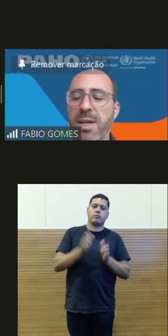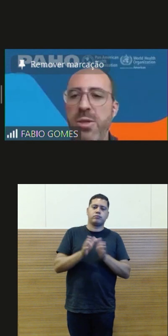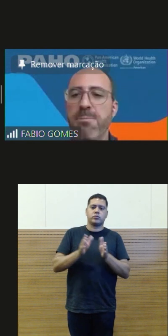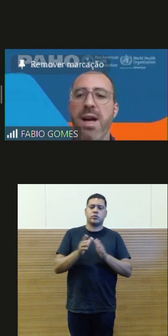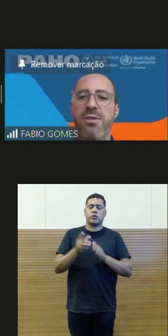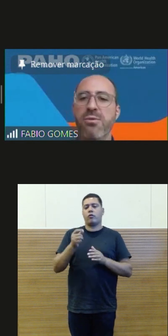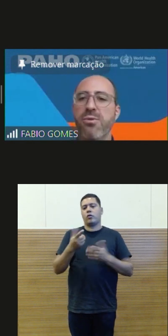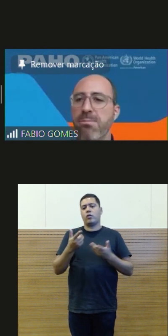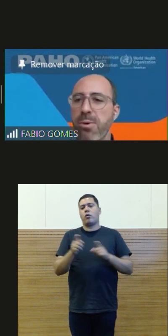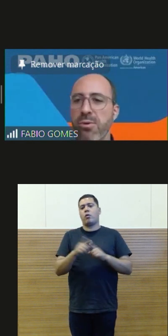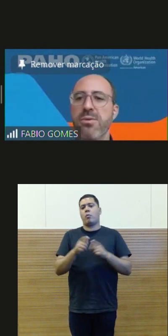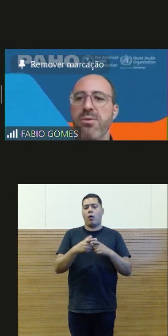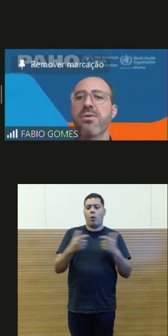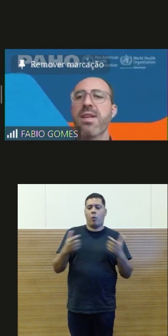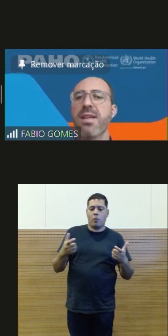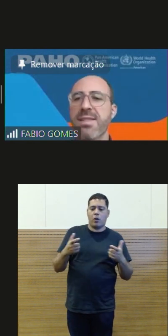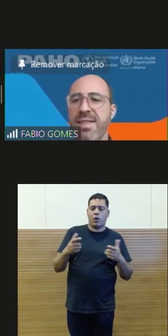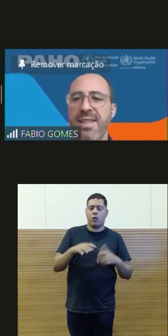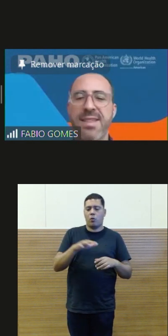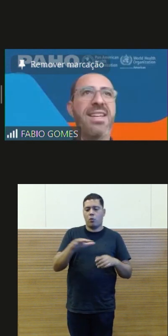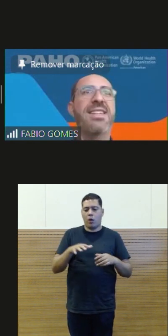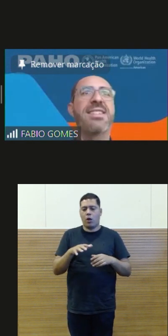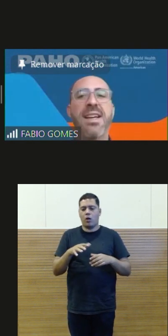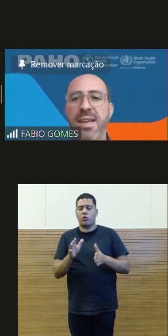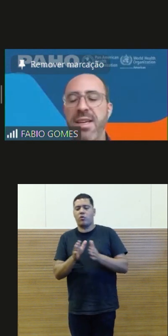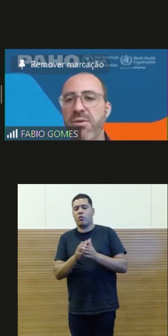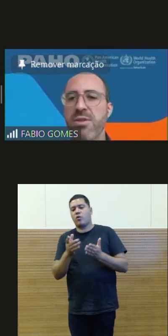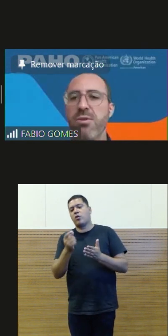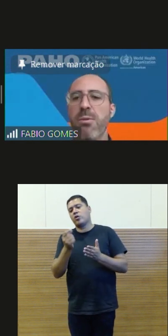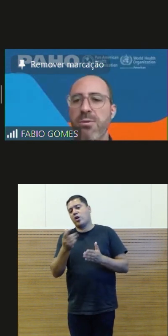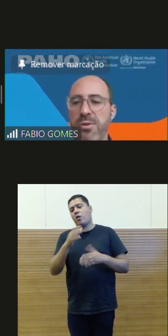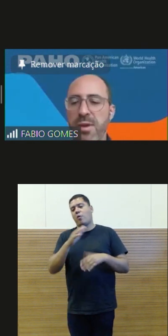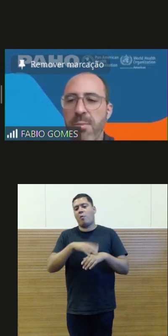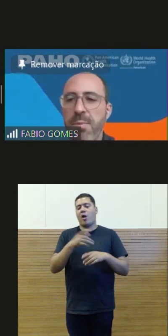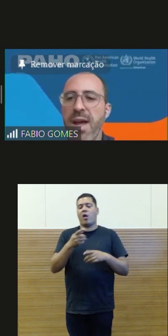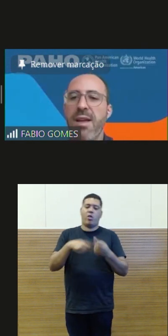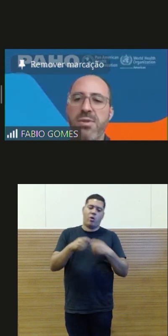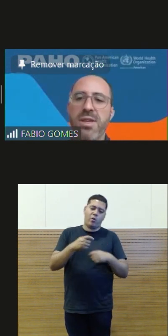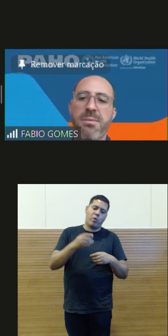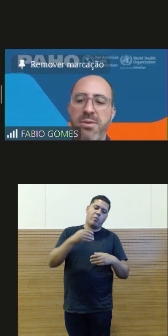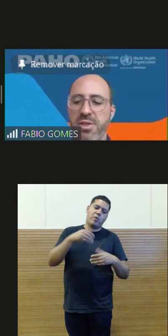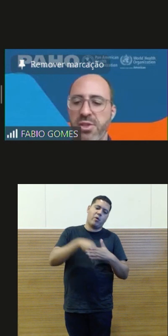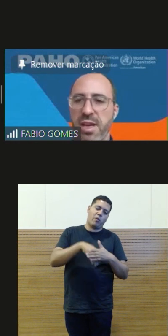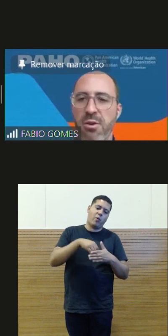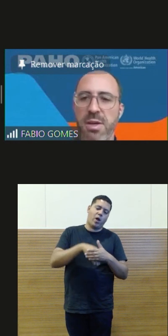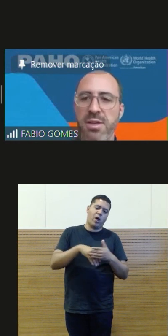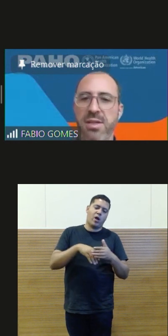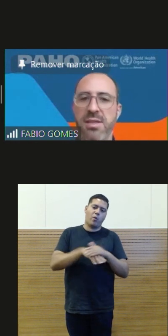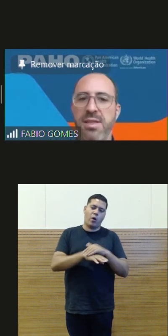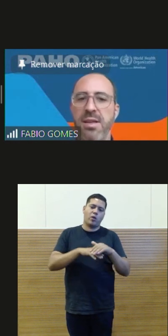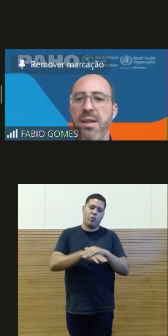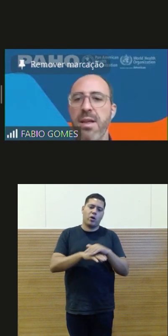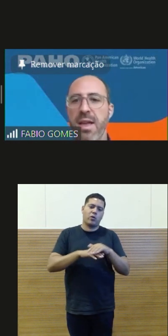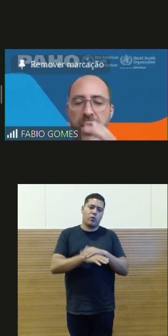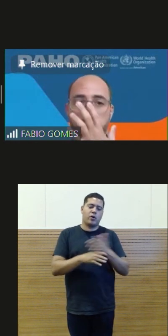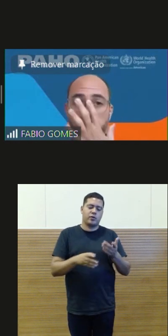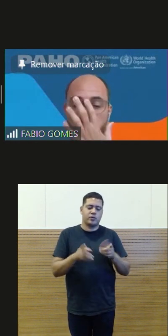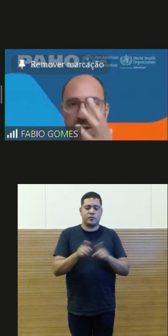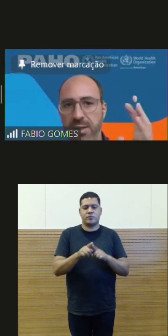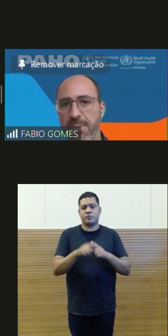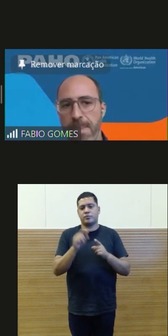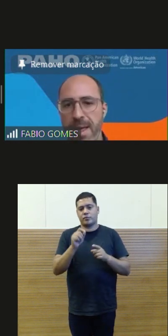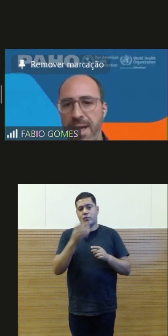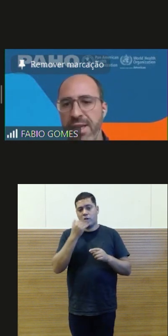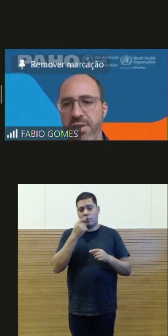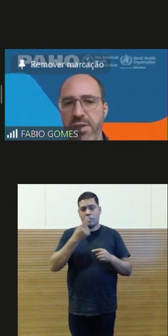we increase the financial access, and increase the spaces in the wallets and the stomachs to the foods